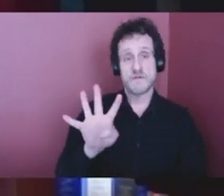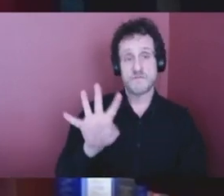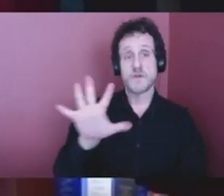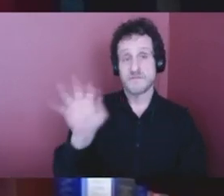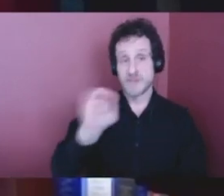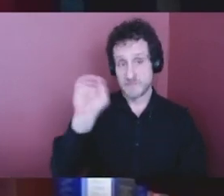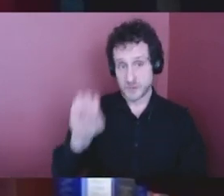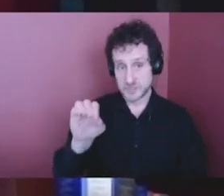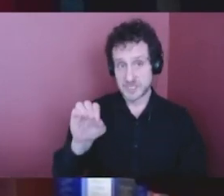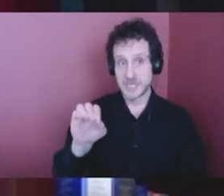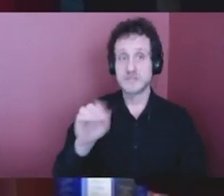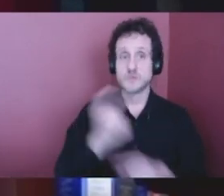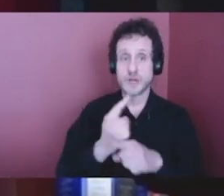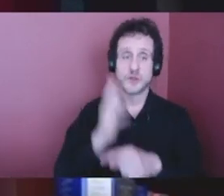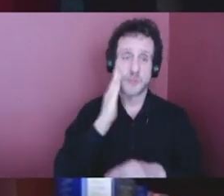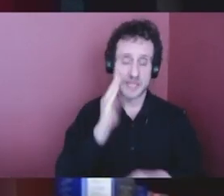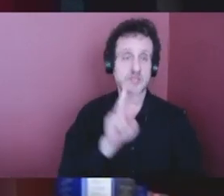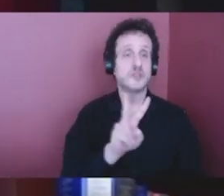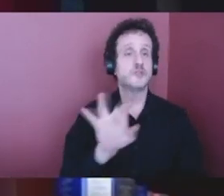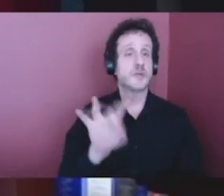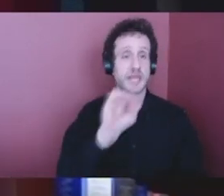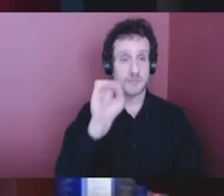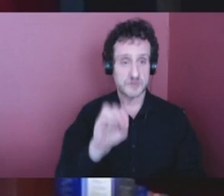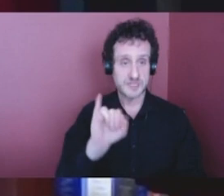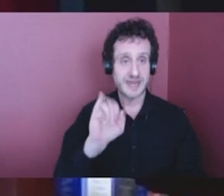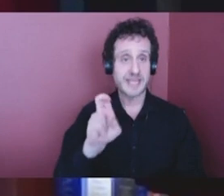28% ICU bed availability, and